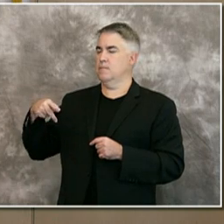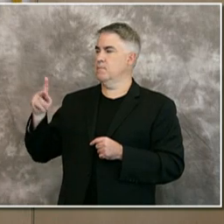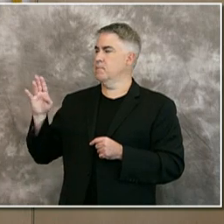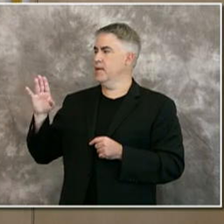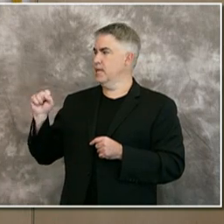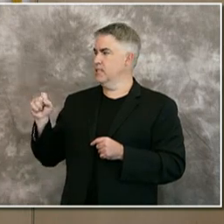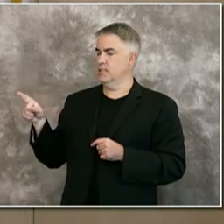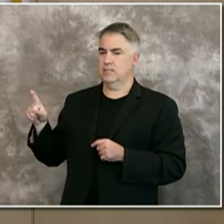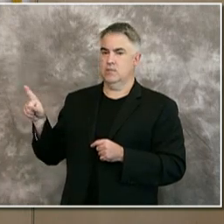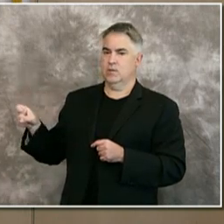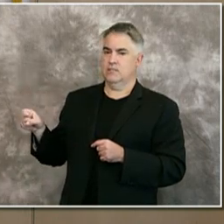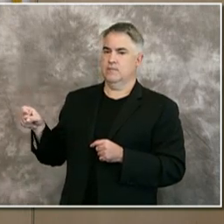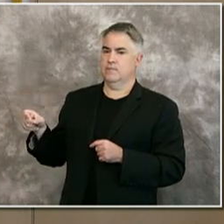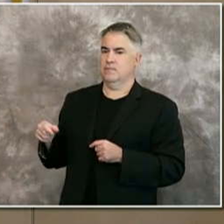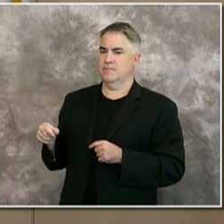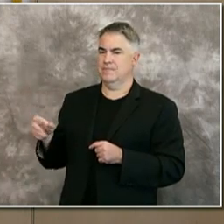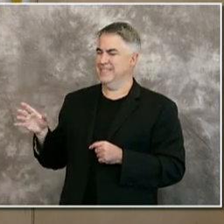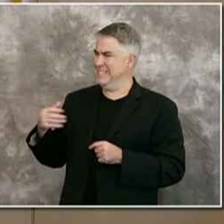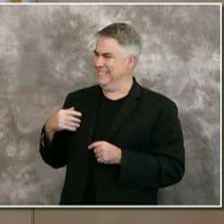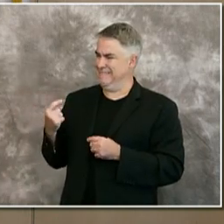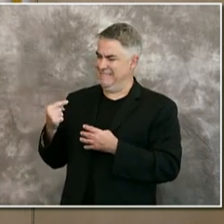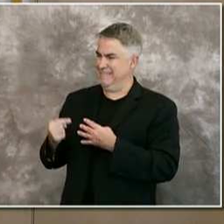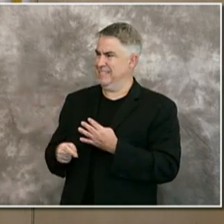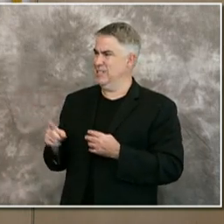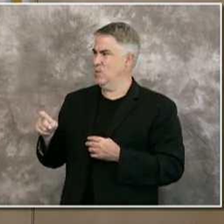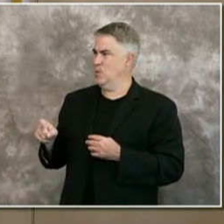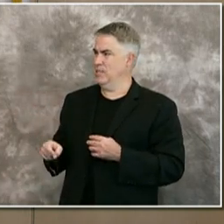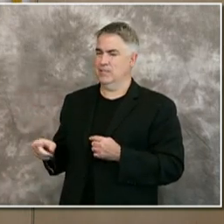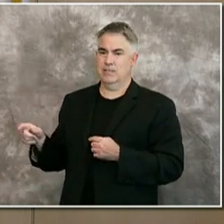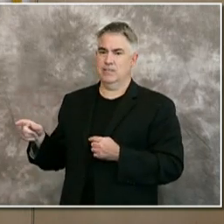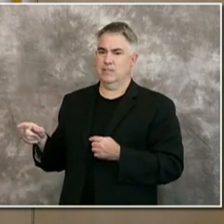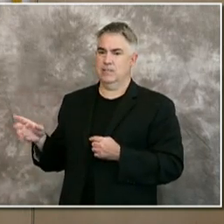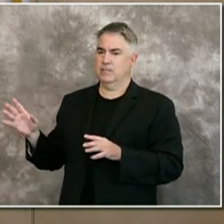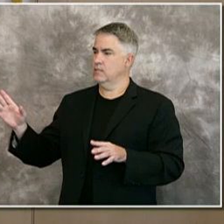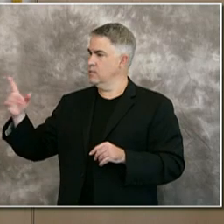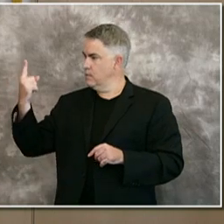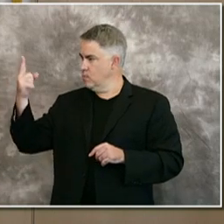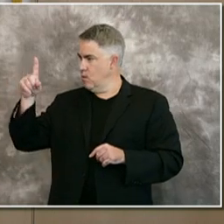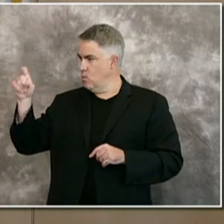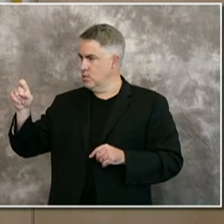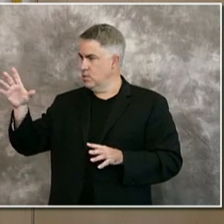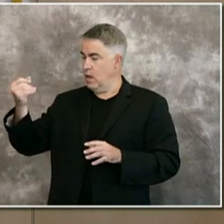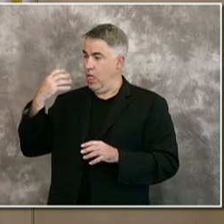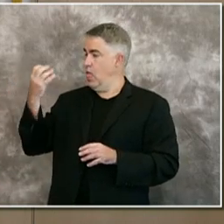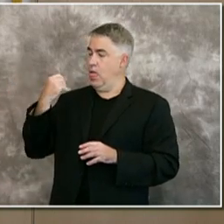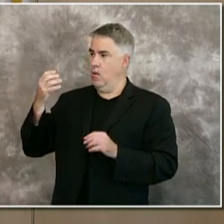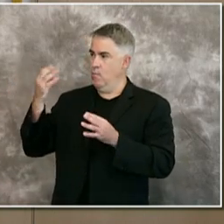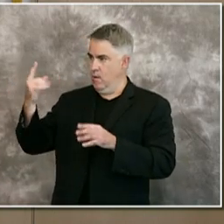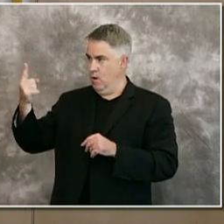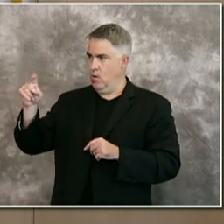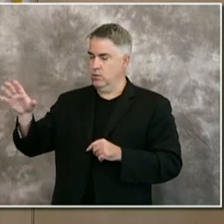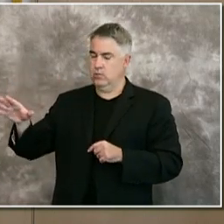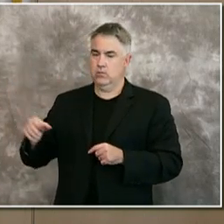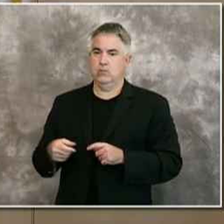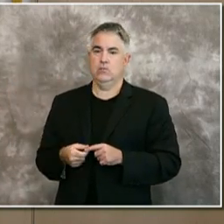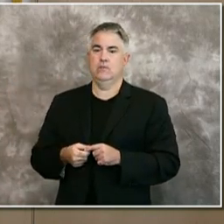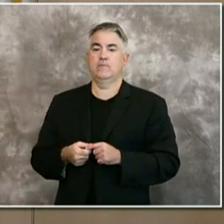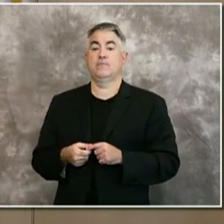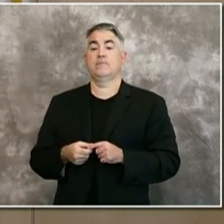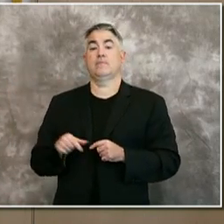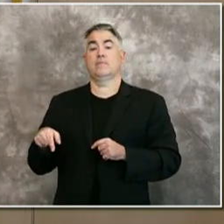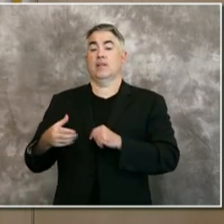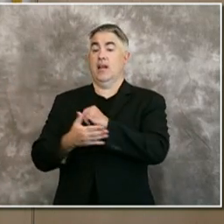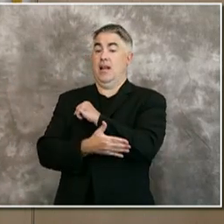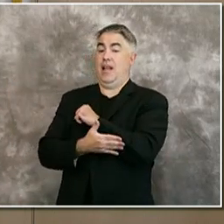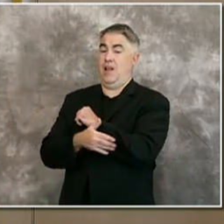questions, so be patient with me. The first question is... One at a time. We'll do one at a time. Will the county be updating the trigger dashboards over